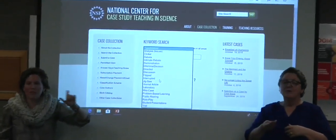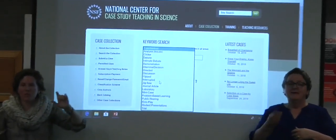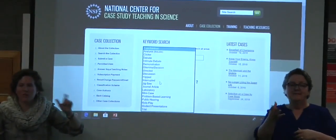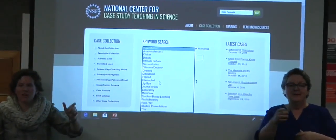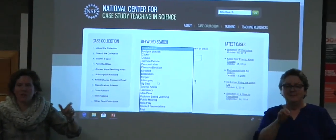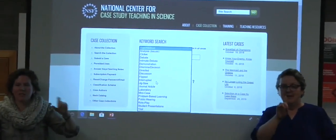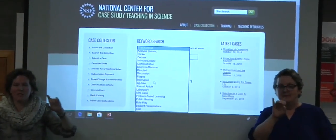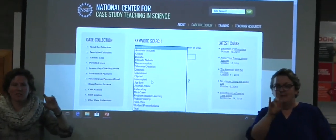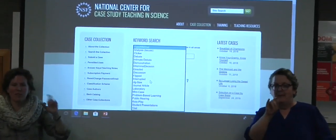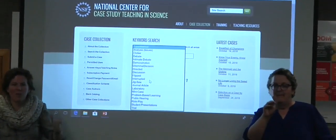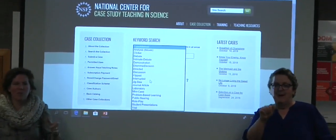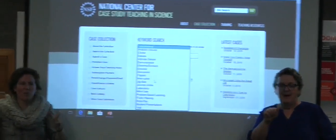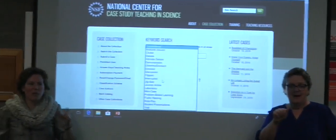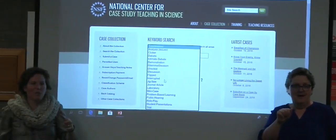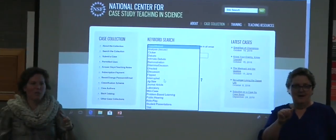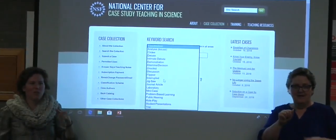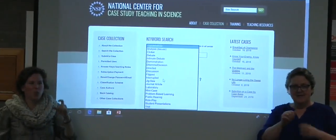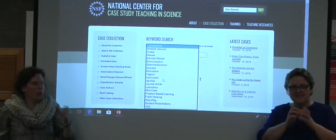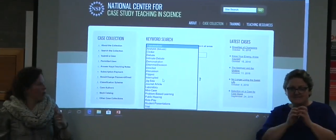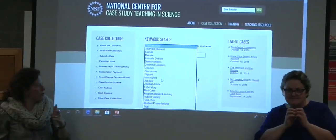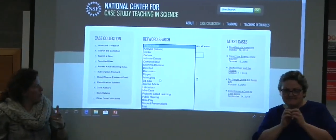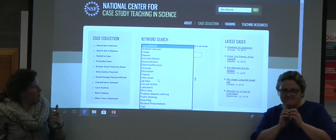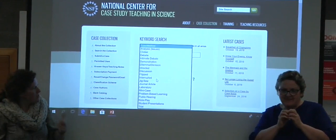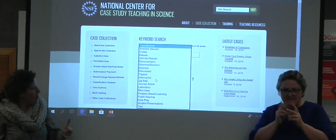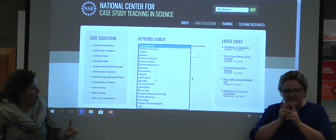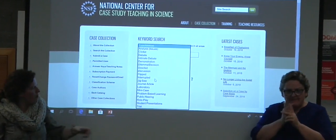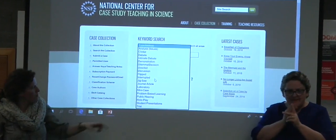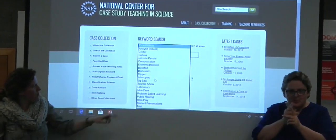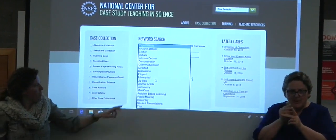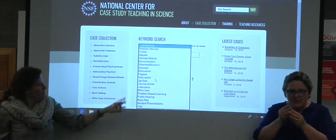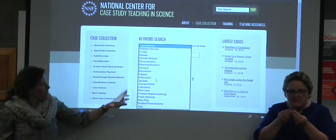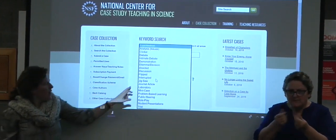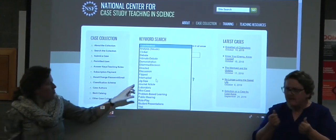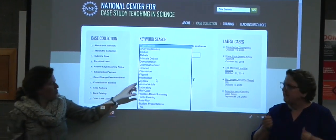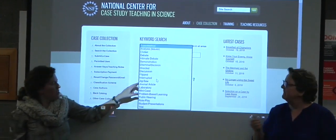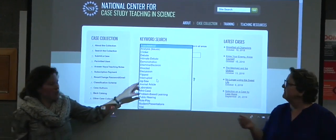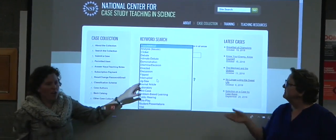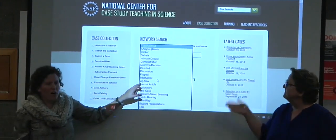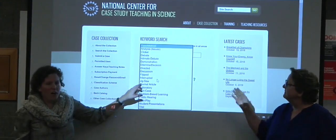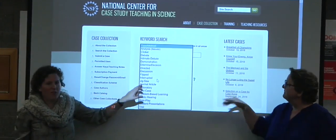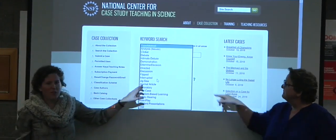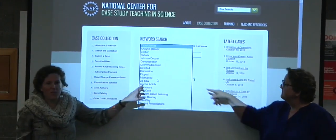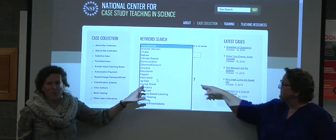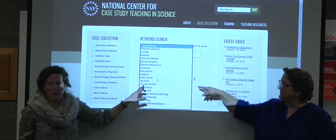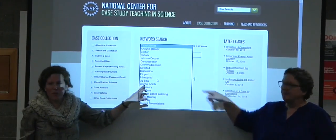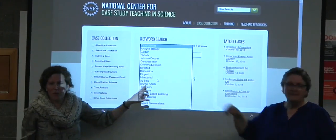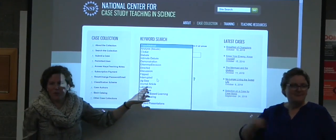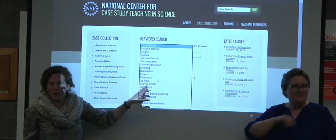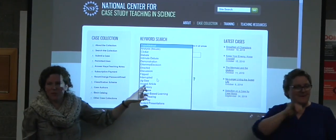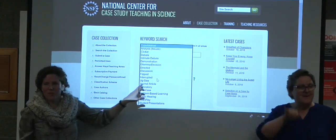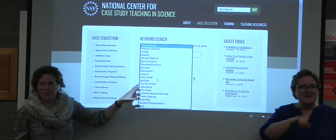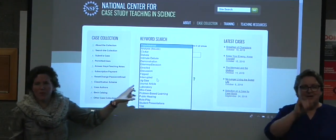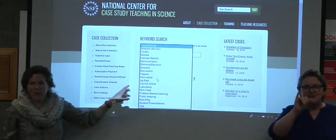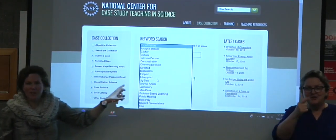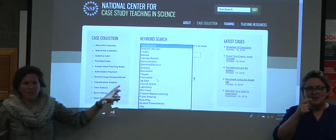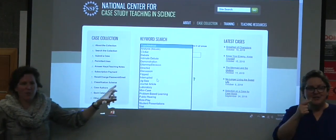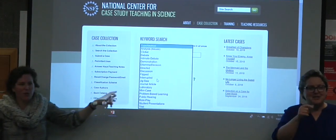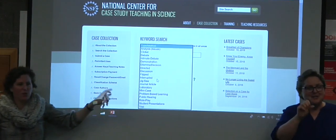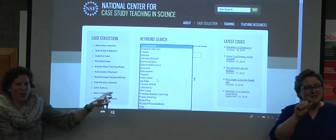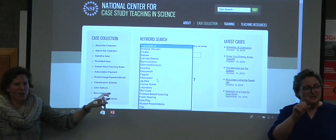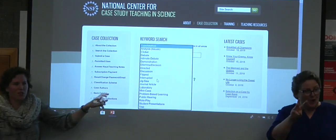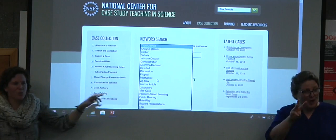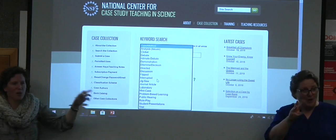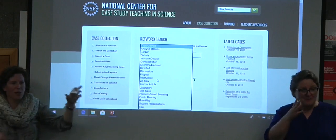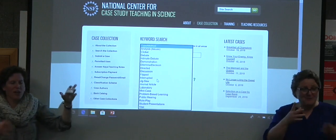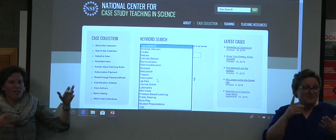So all of these are set up as a dilemma that people need to work through and solve. A jigsaw, some of you might have heard of this in terms of another